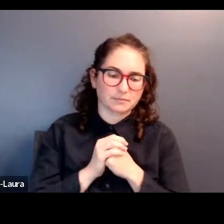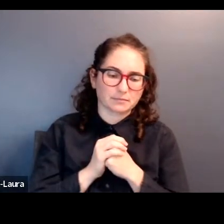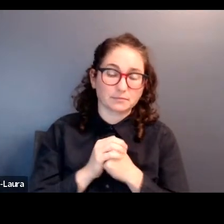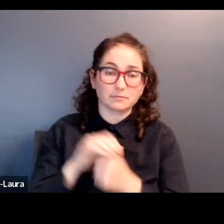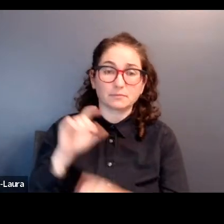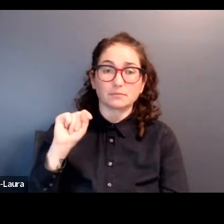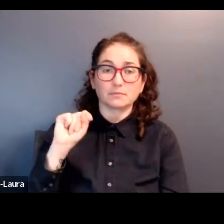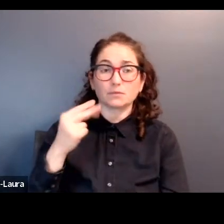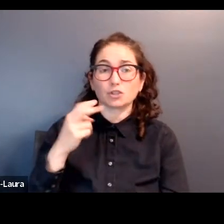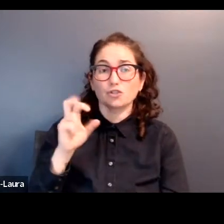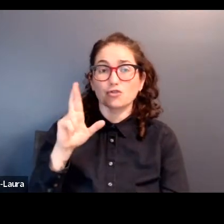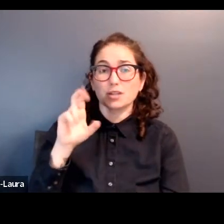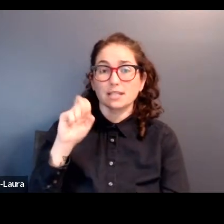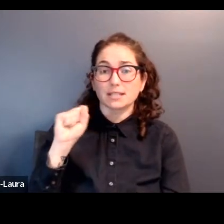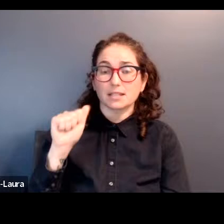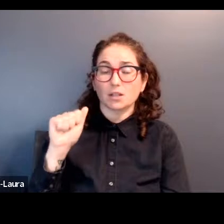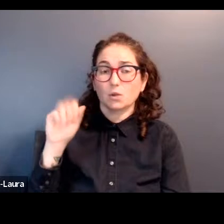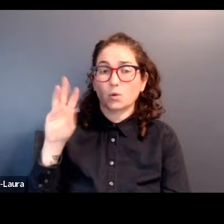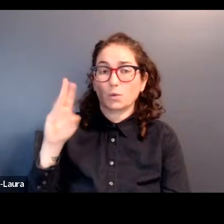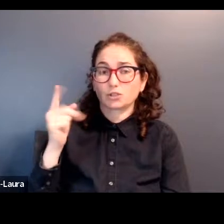Teresa Westerdahl, are you there?